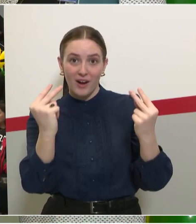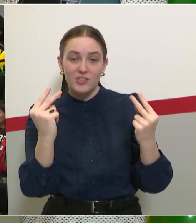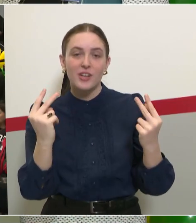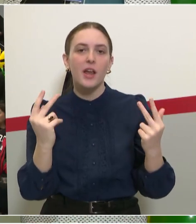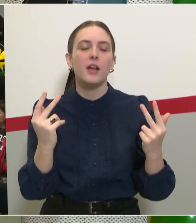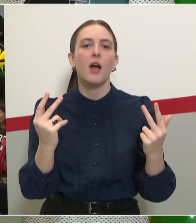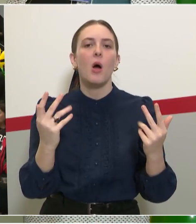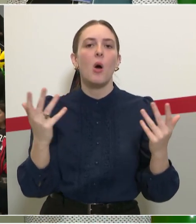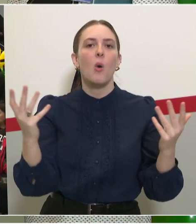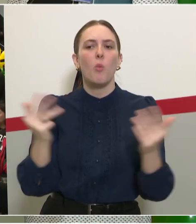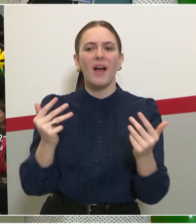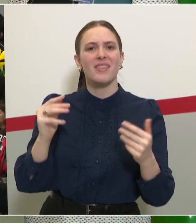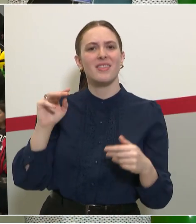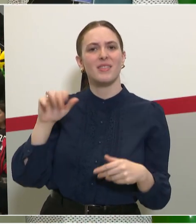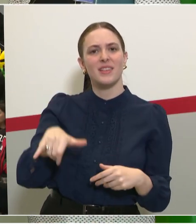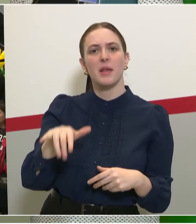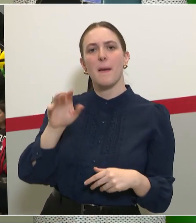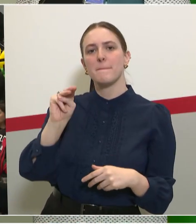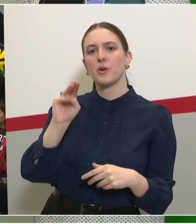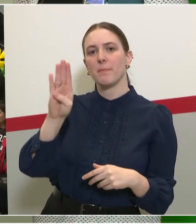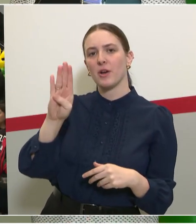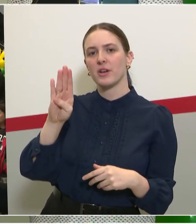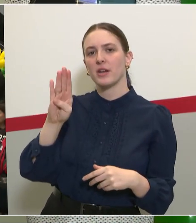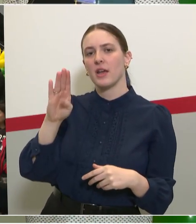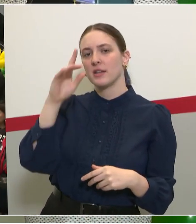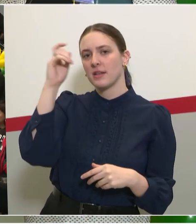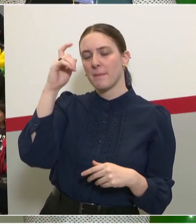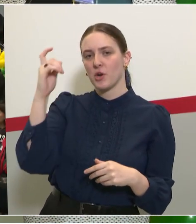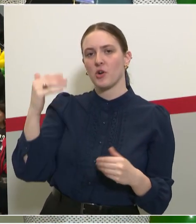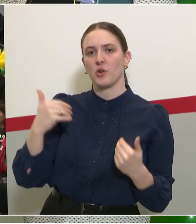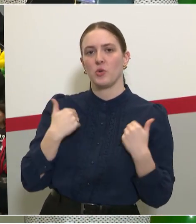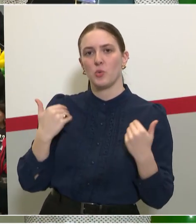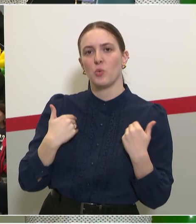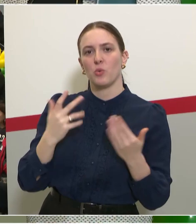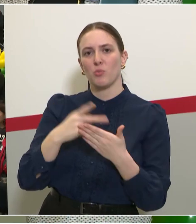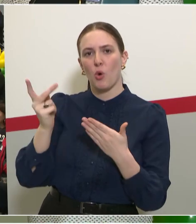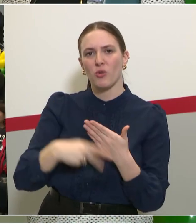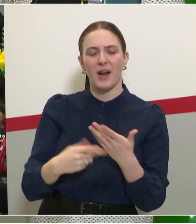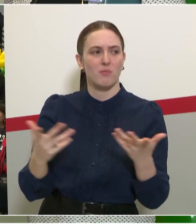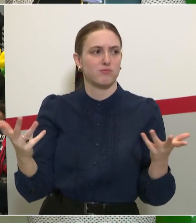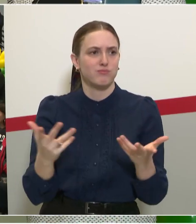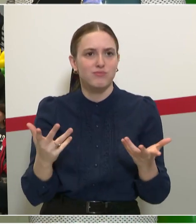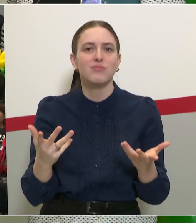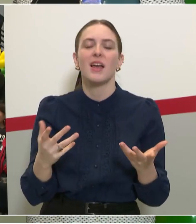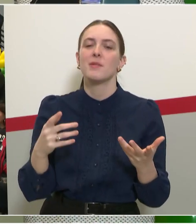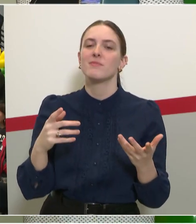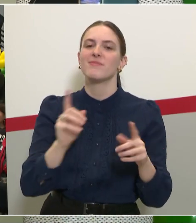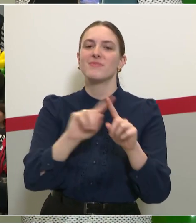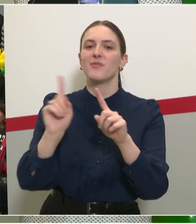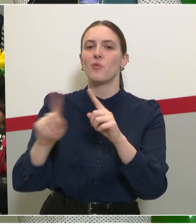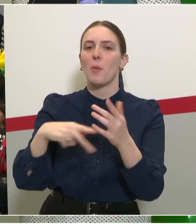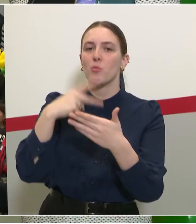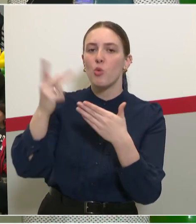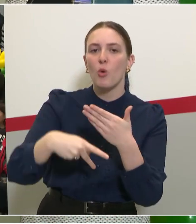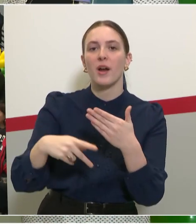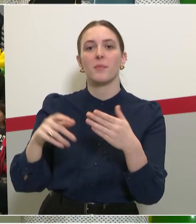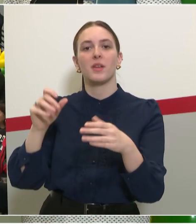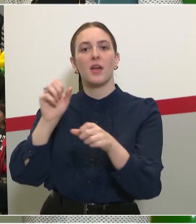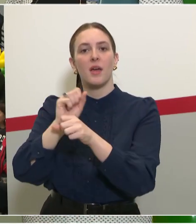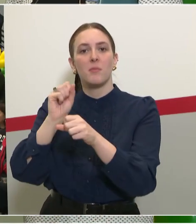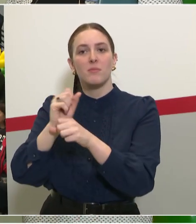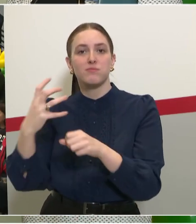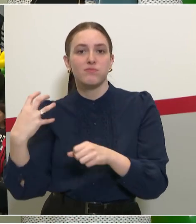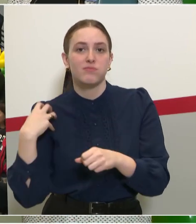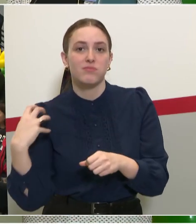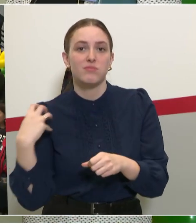Summer Youth Program is. It is a collection of great programs and employers who raise